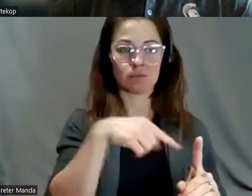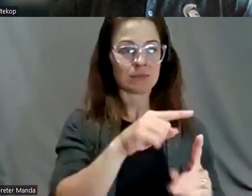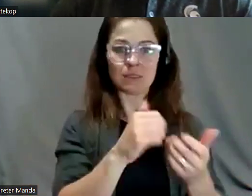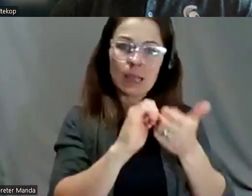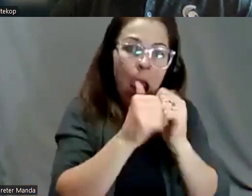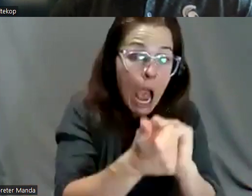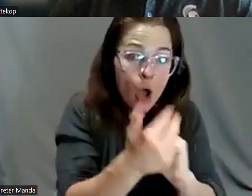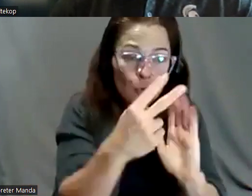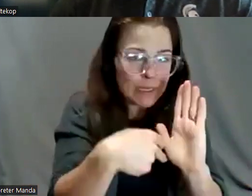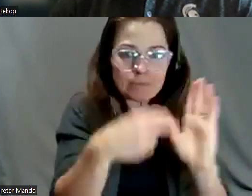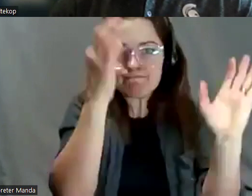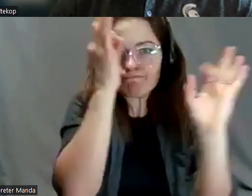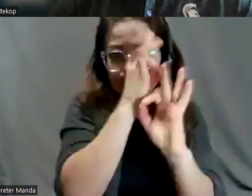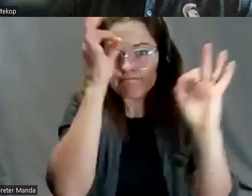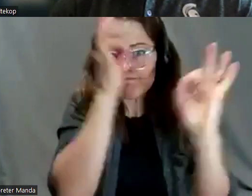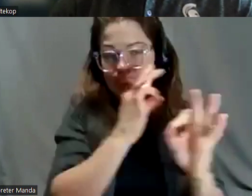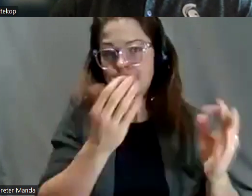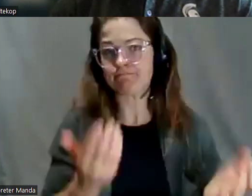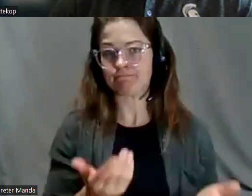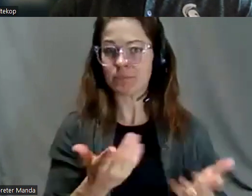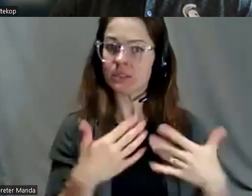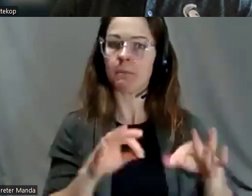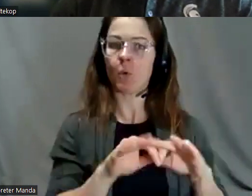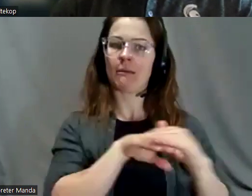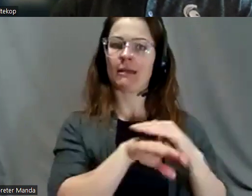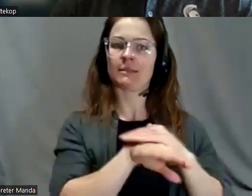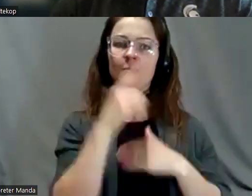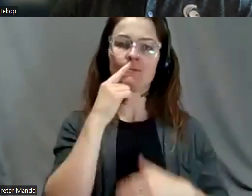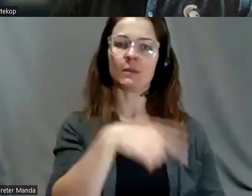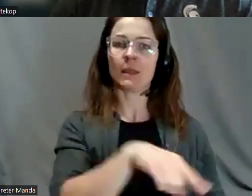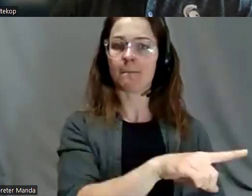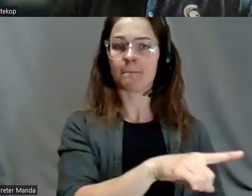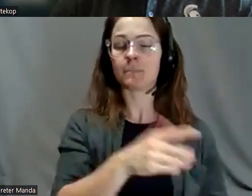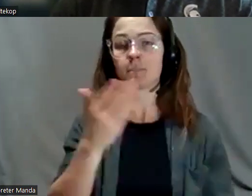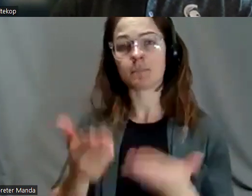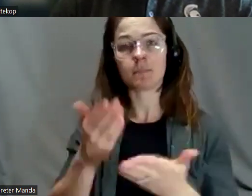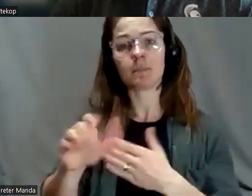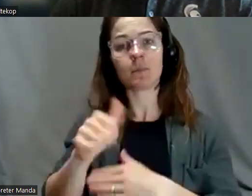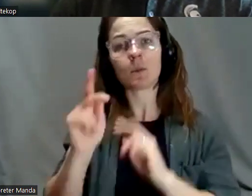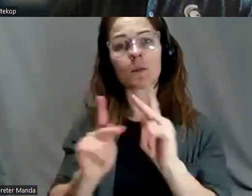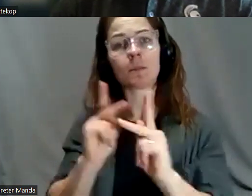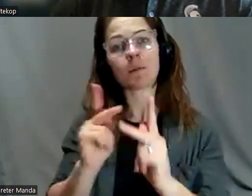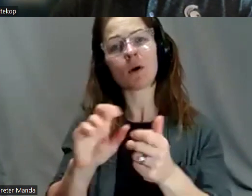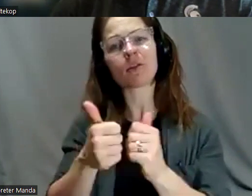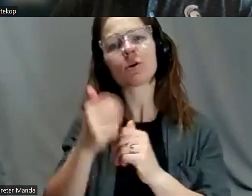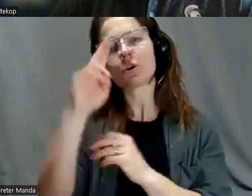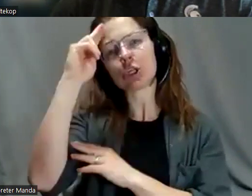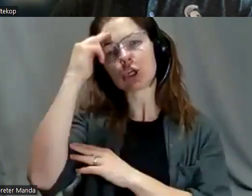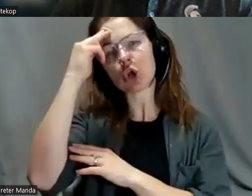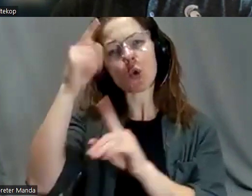read at all. And also people that have other neurodiverse